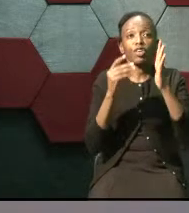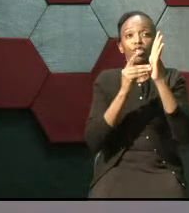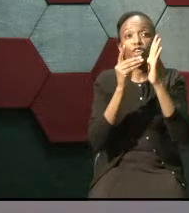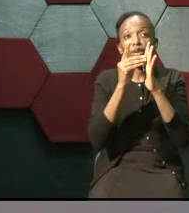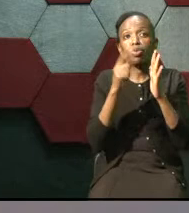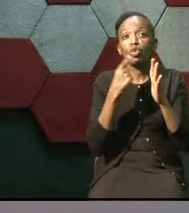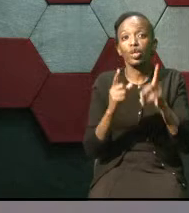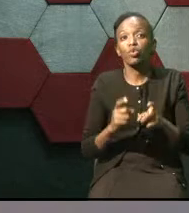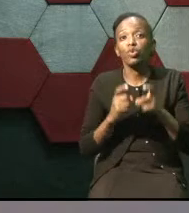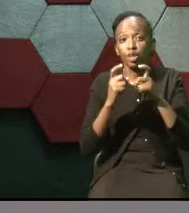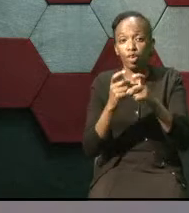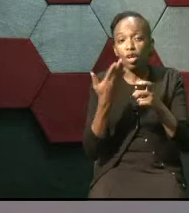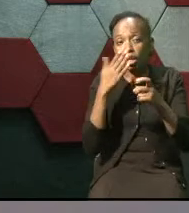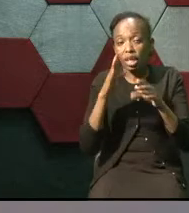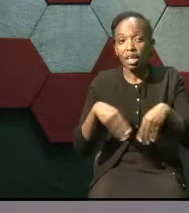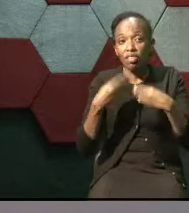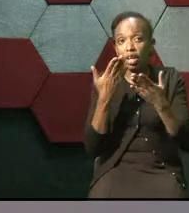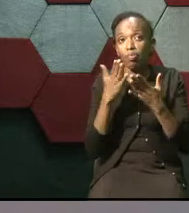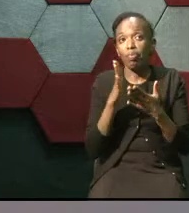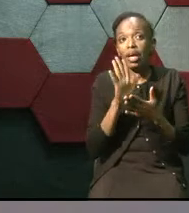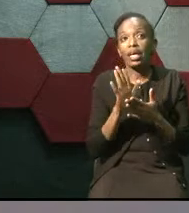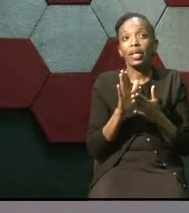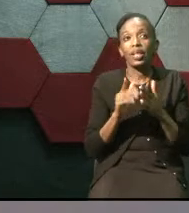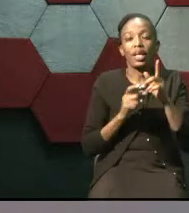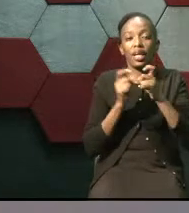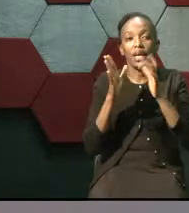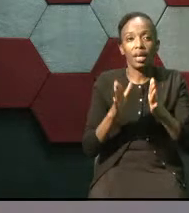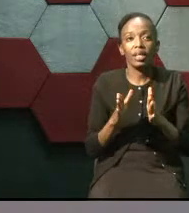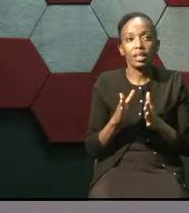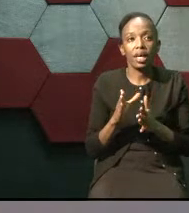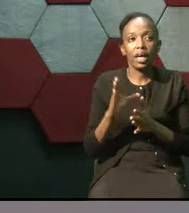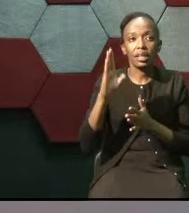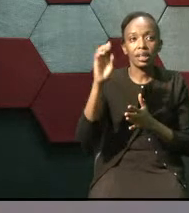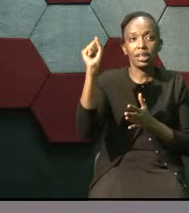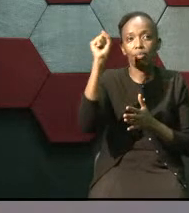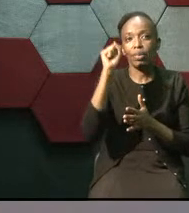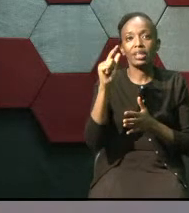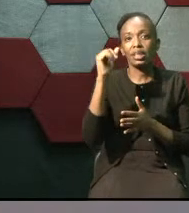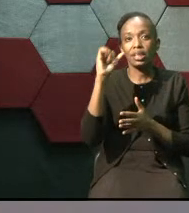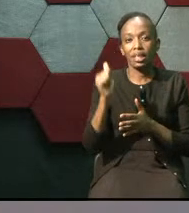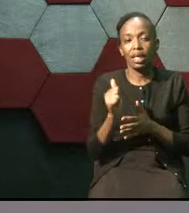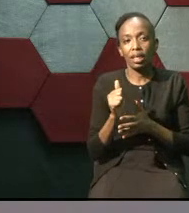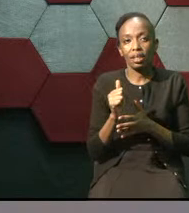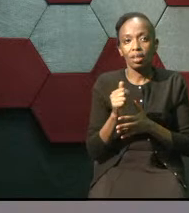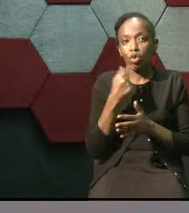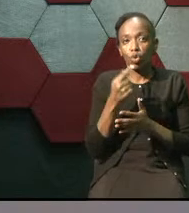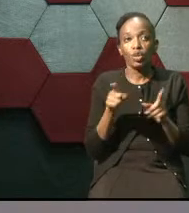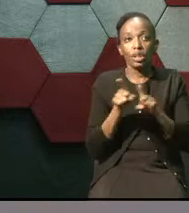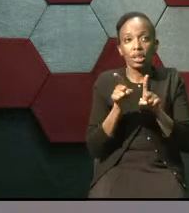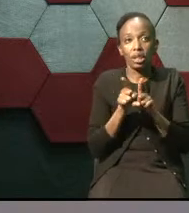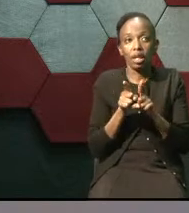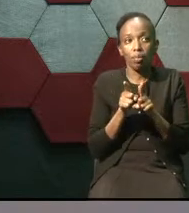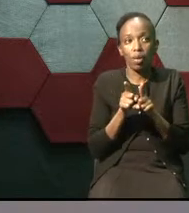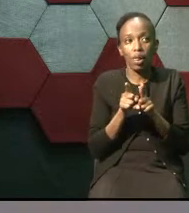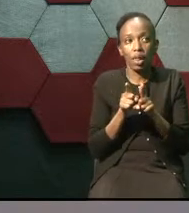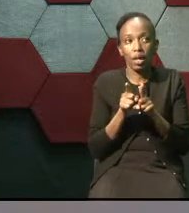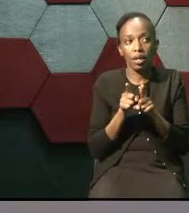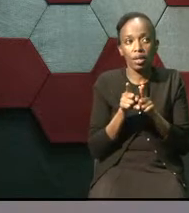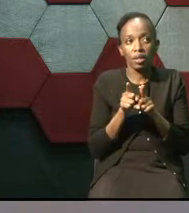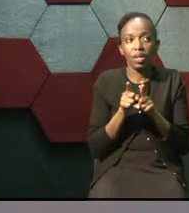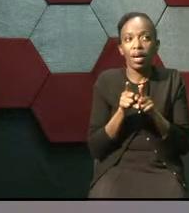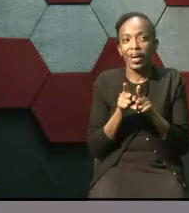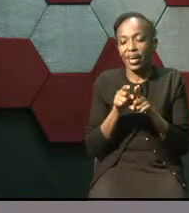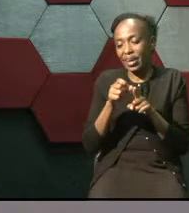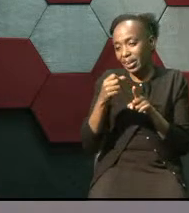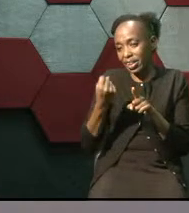is going to be given out by the director at Semester, Madam Jacinta Akatsa, who was also, by the way, Vanessa's principal in